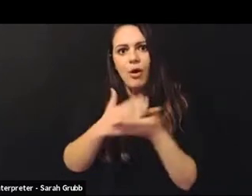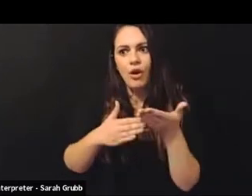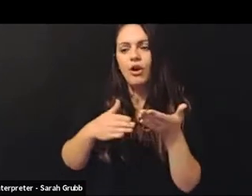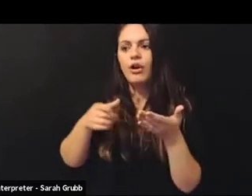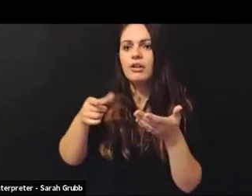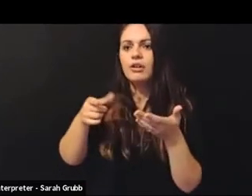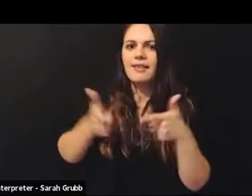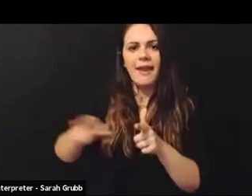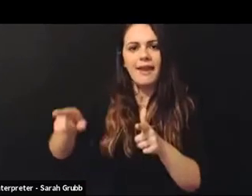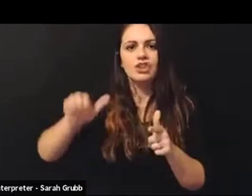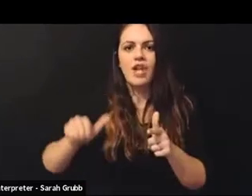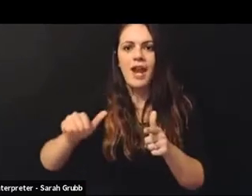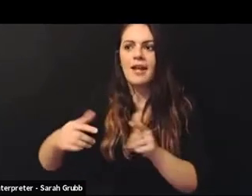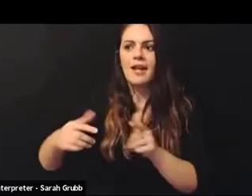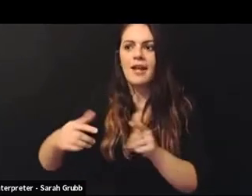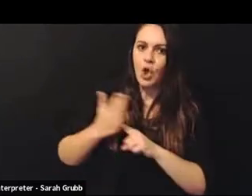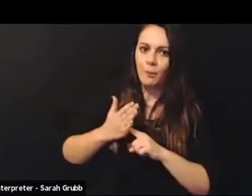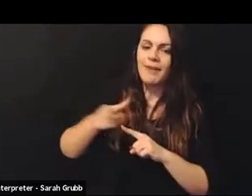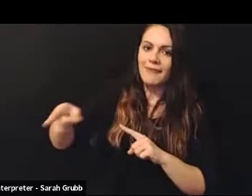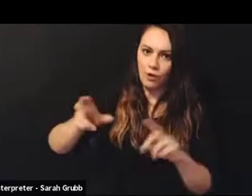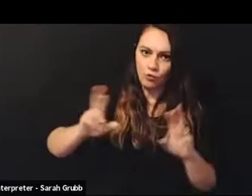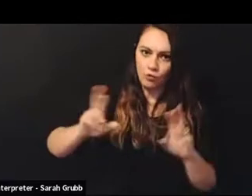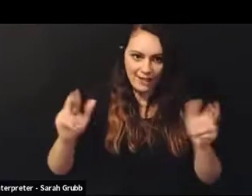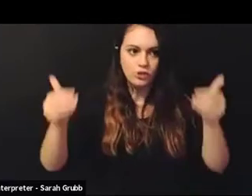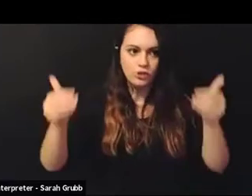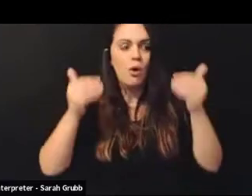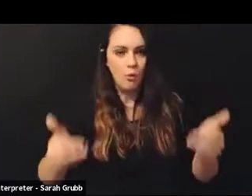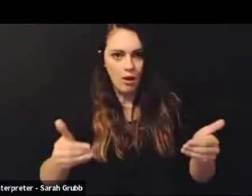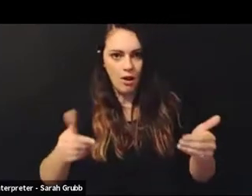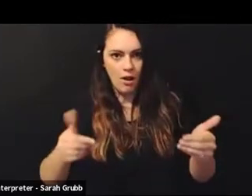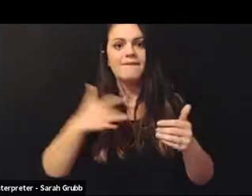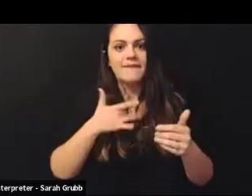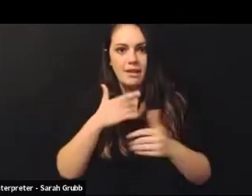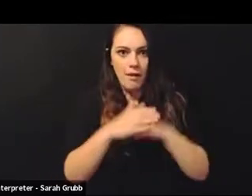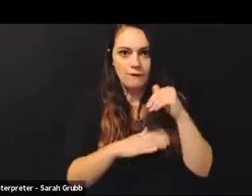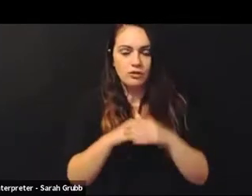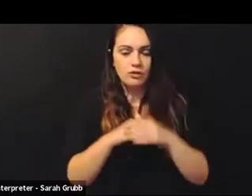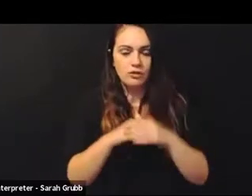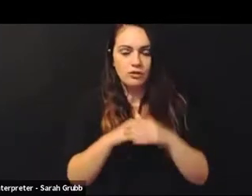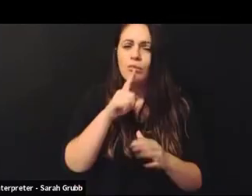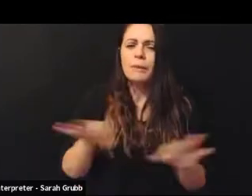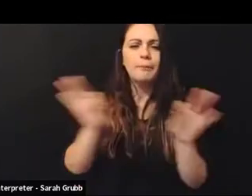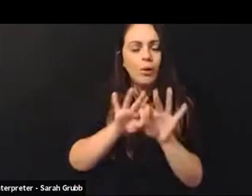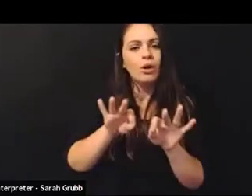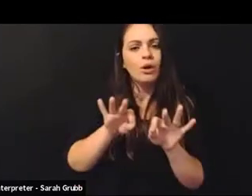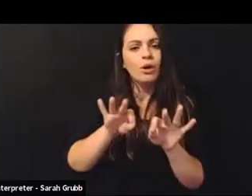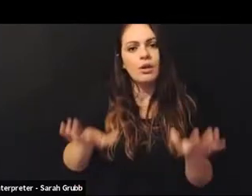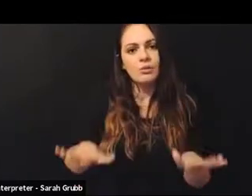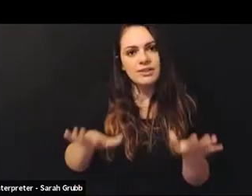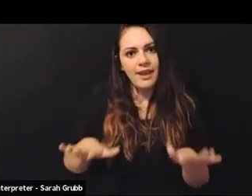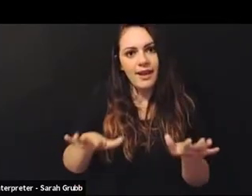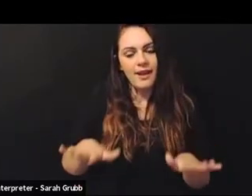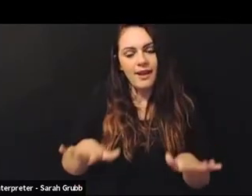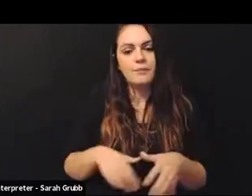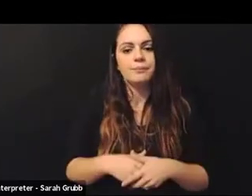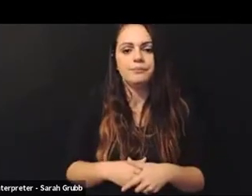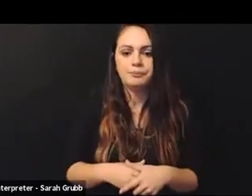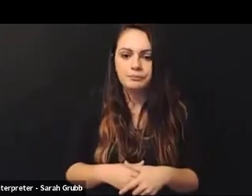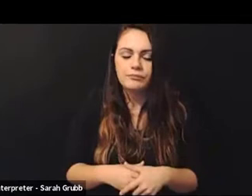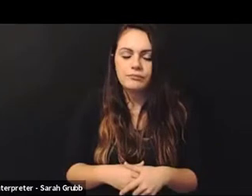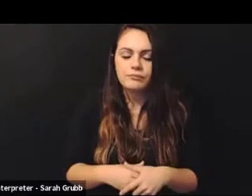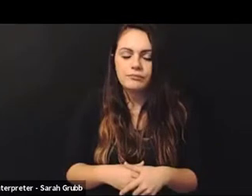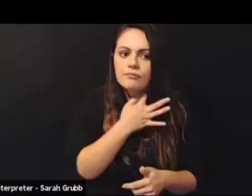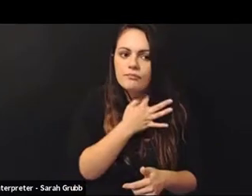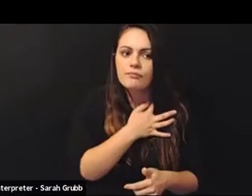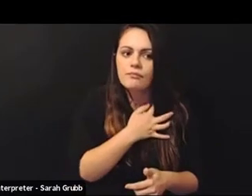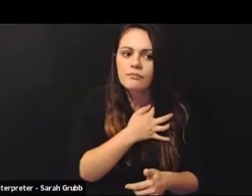to continue and that they're comfortable with their response. So just kind of slow things down. Again, this can be something that I've seen